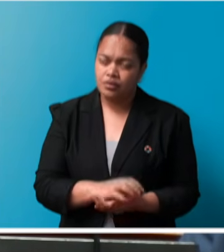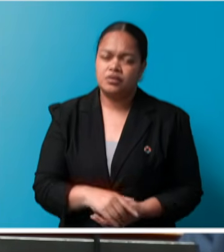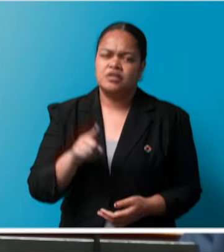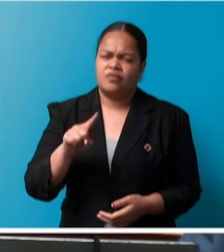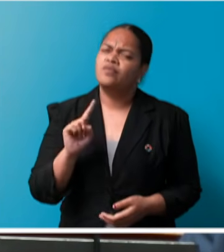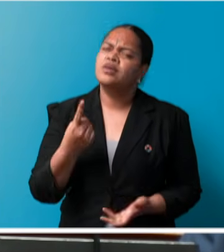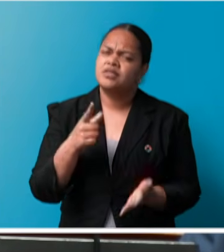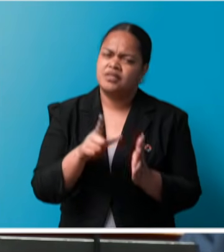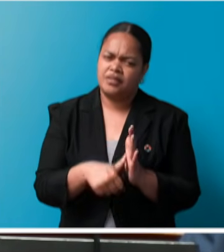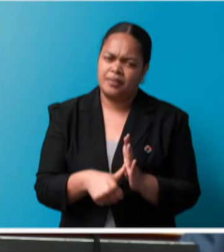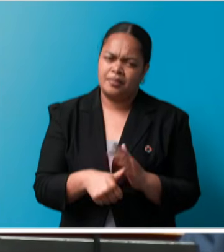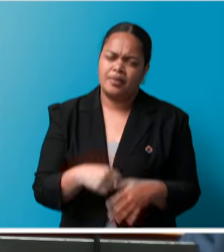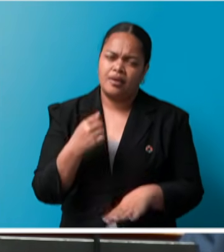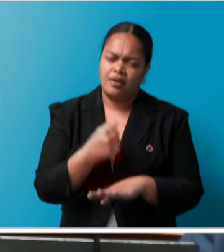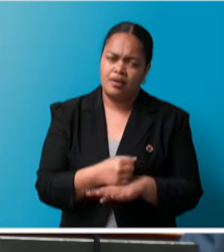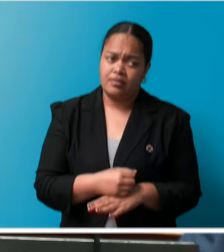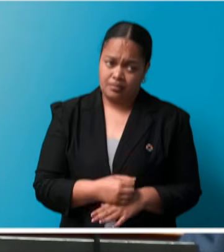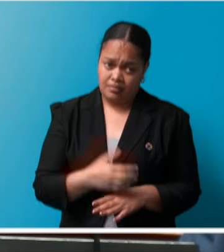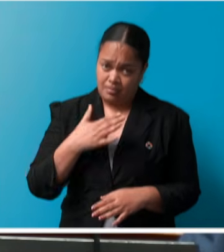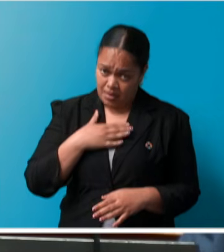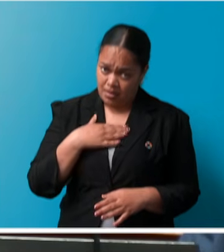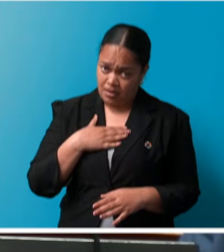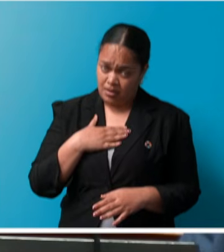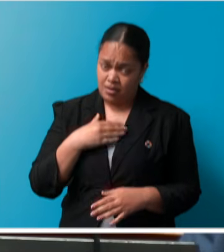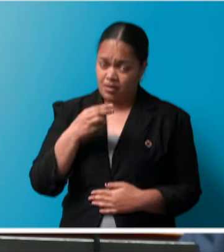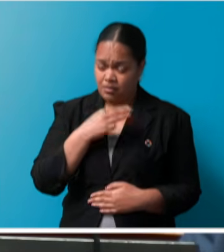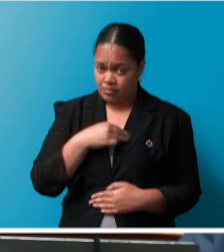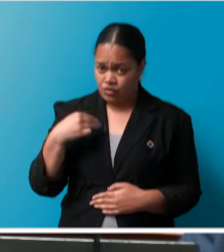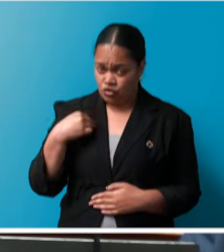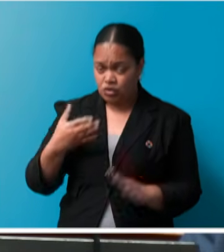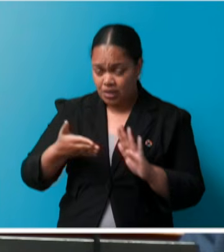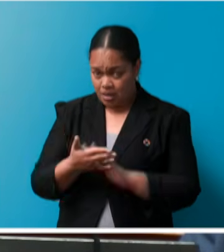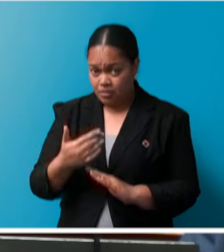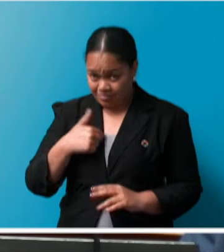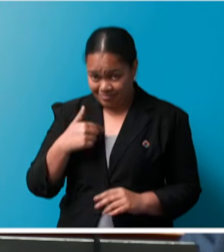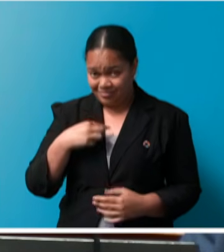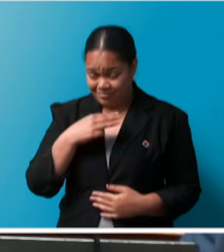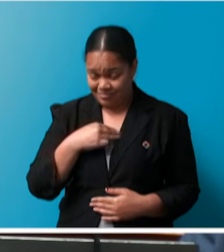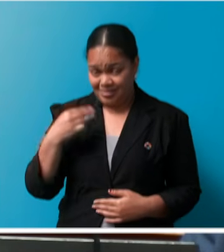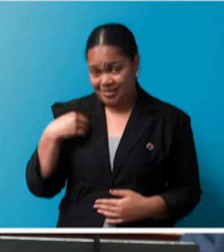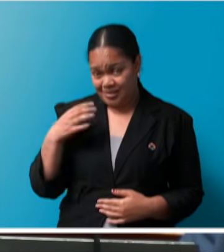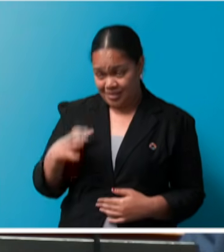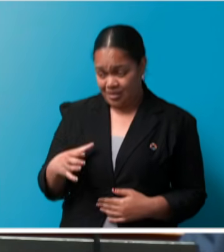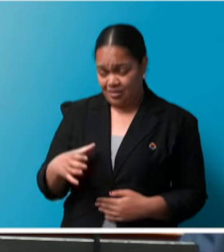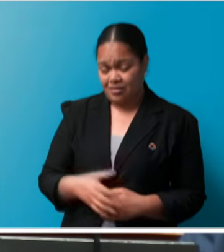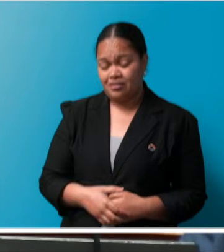time under my ministry and as a minister, can you clap?